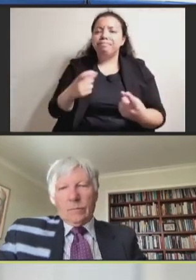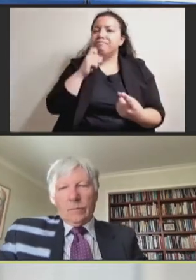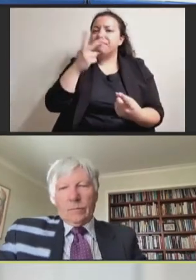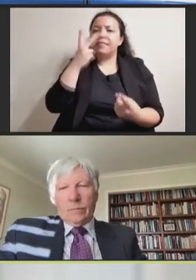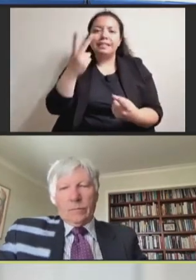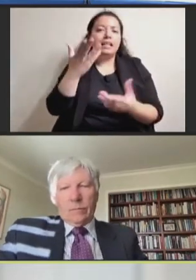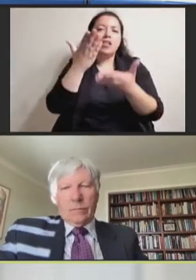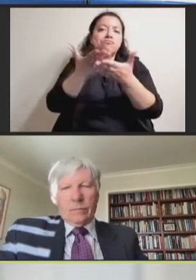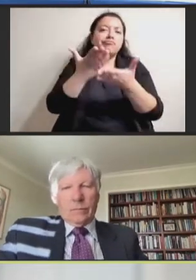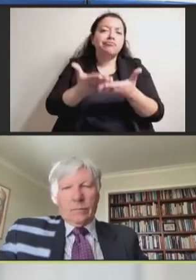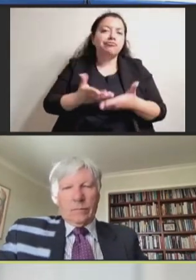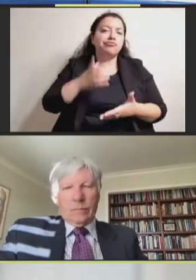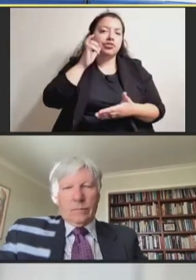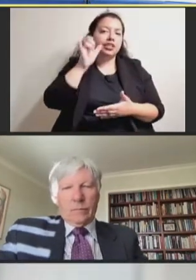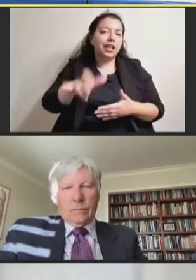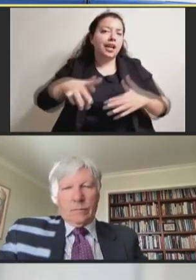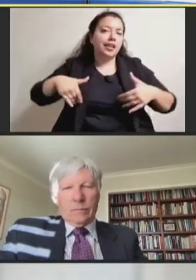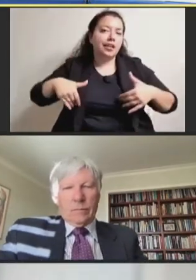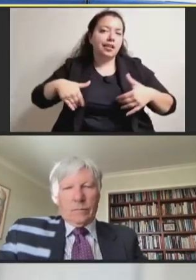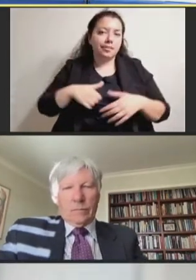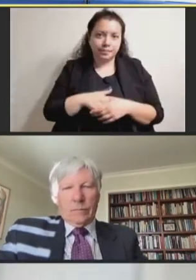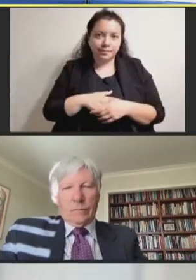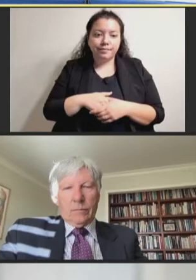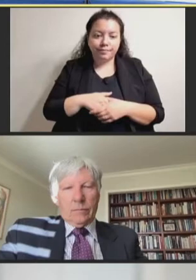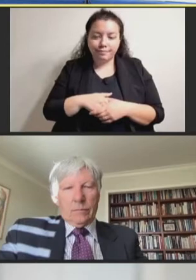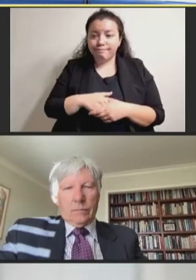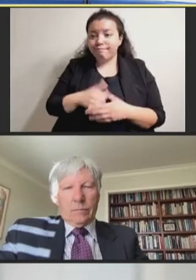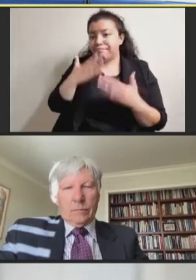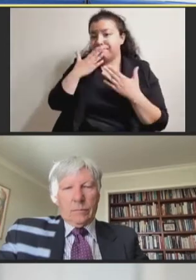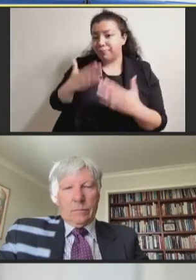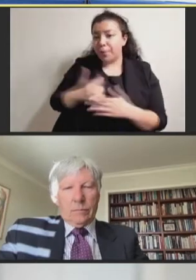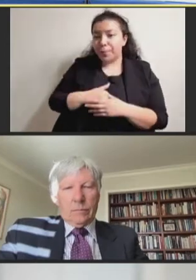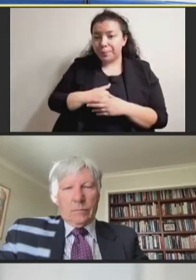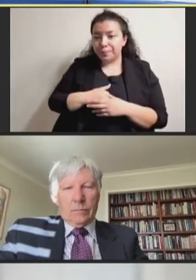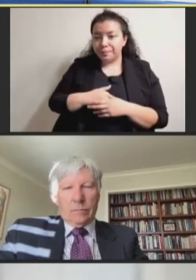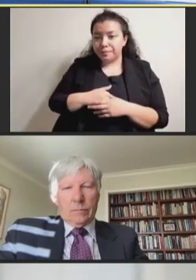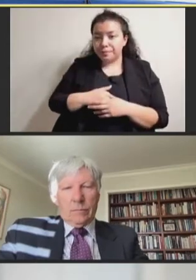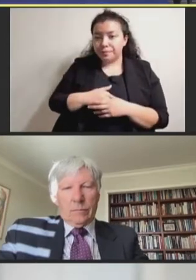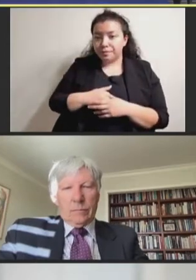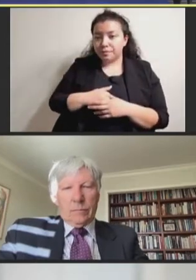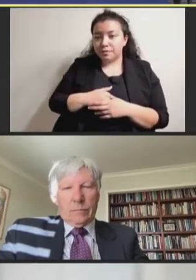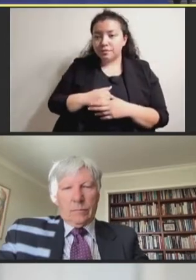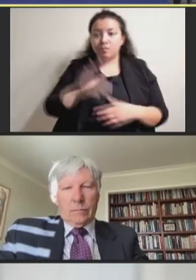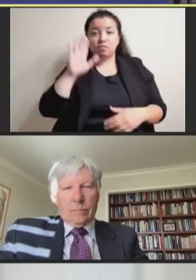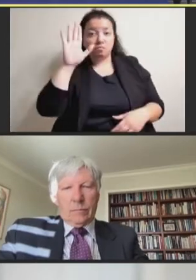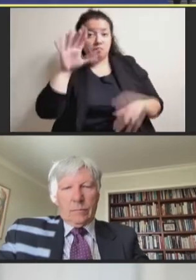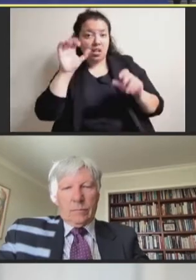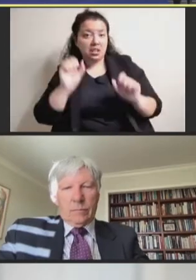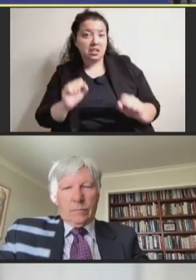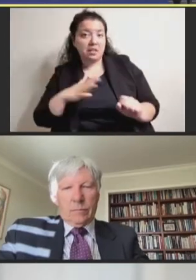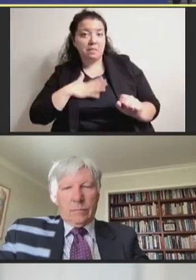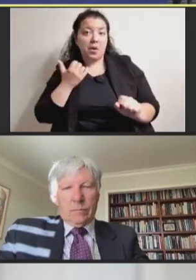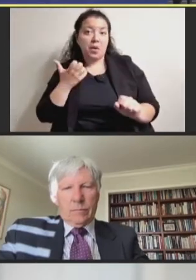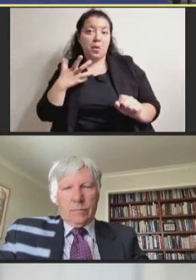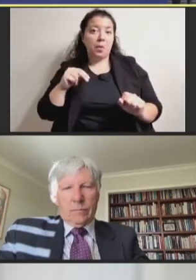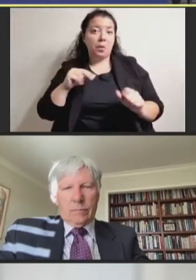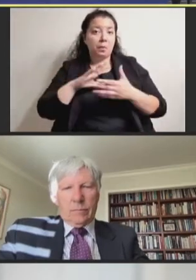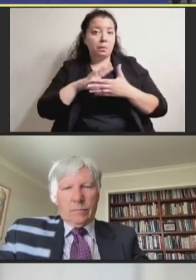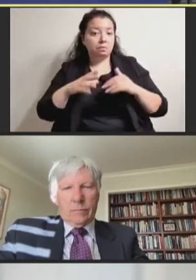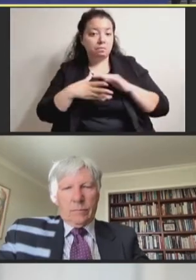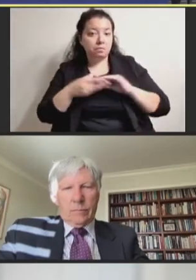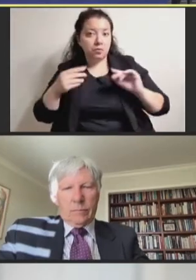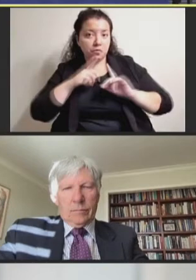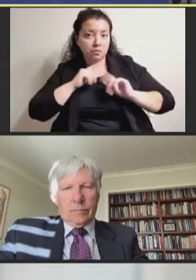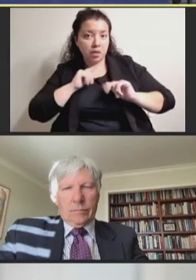far. Great, thank you very much. I can give an anecdotal response on that.